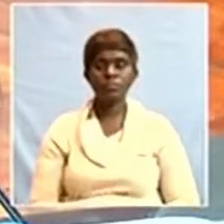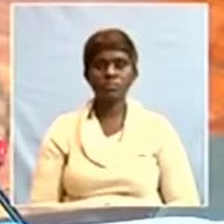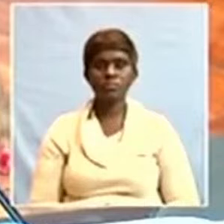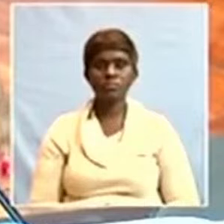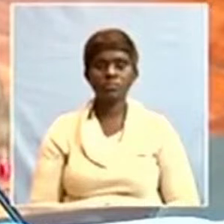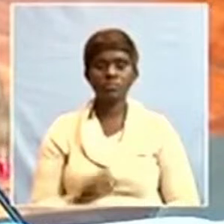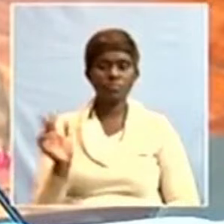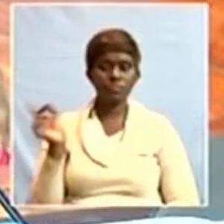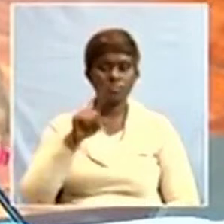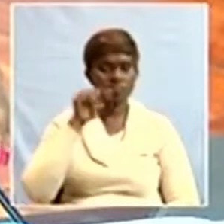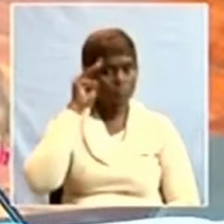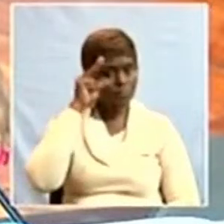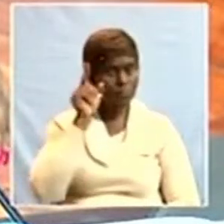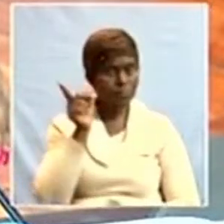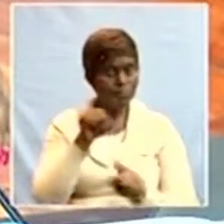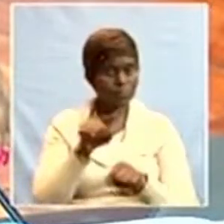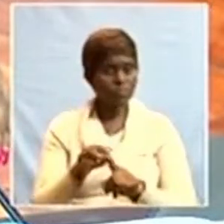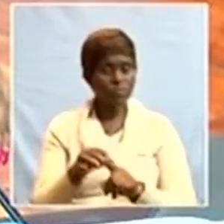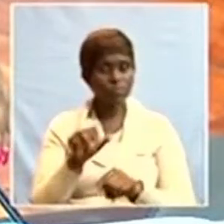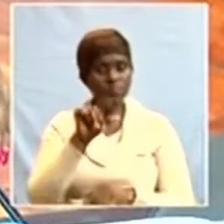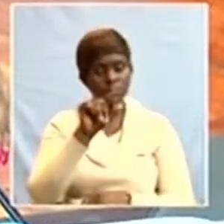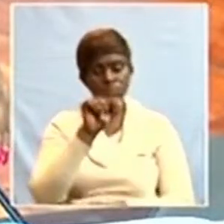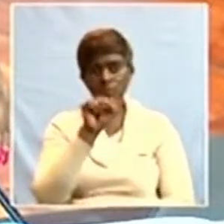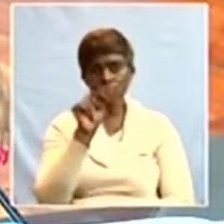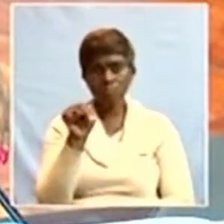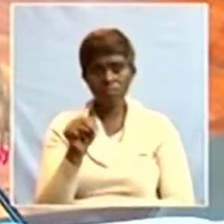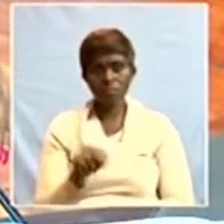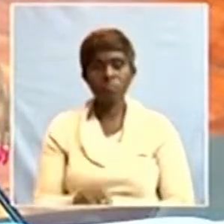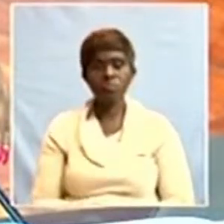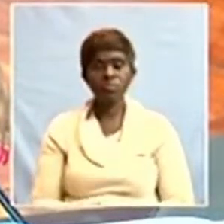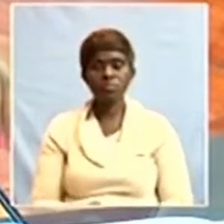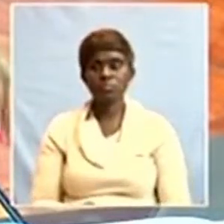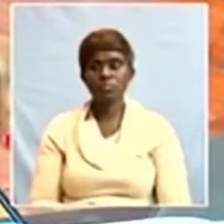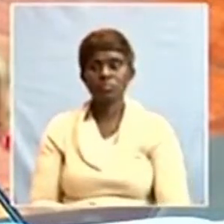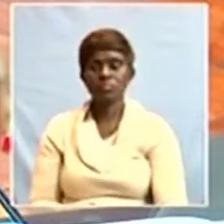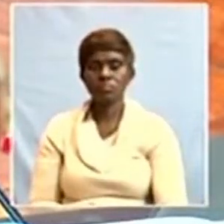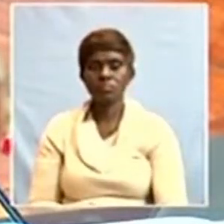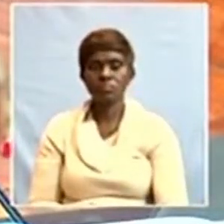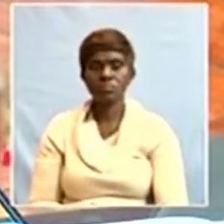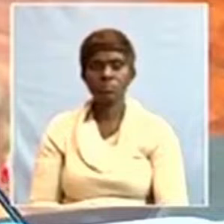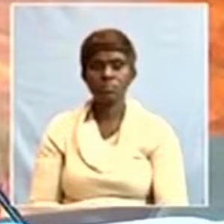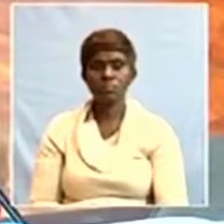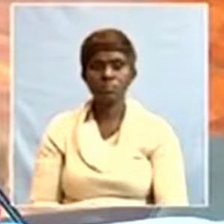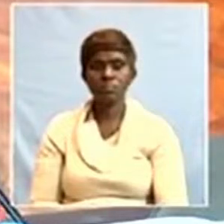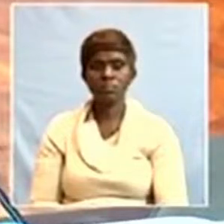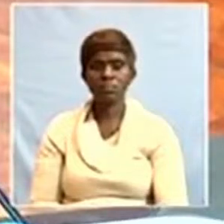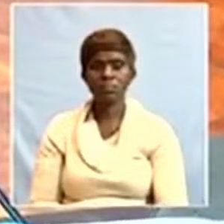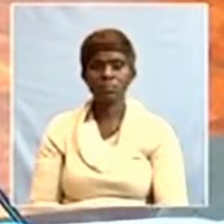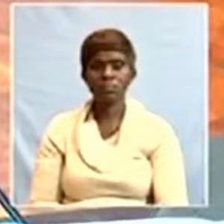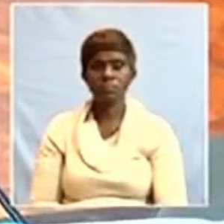When did you go to the ministry? 2022. 2022. It's almost the same. It's the same. It's